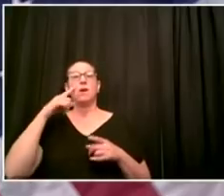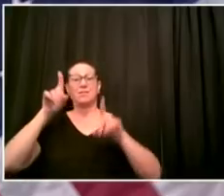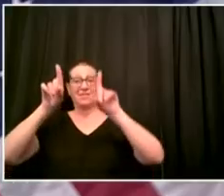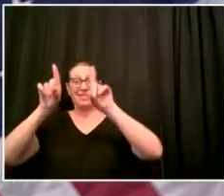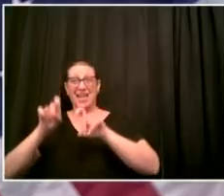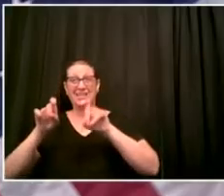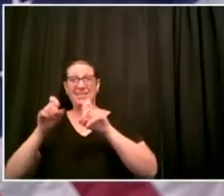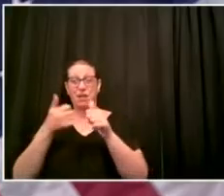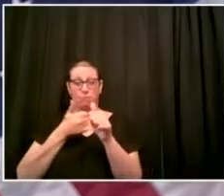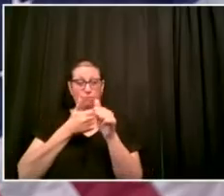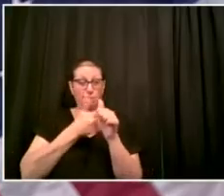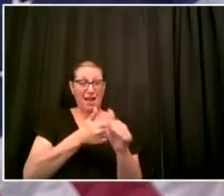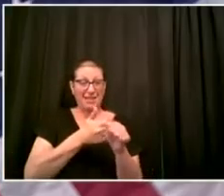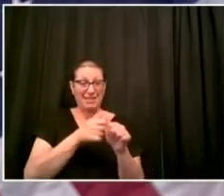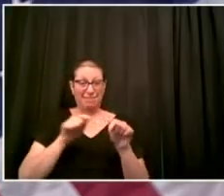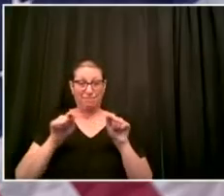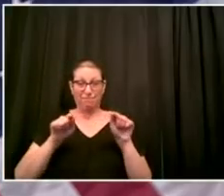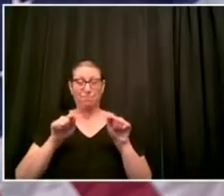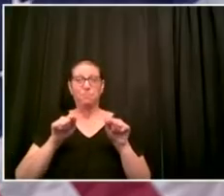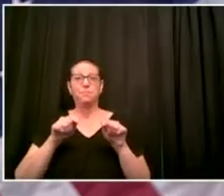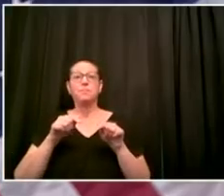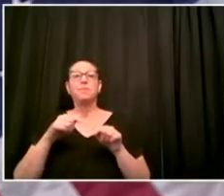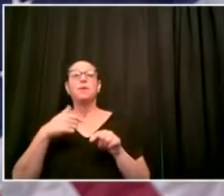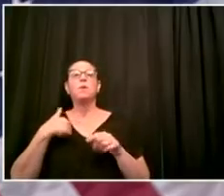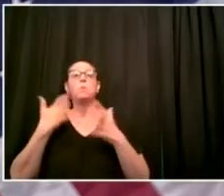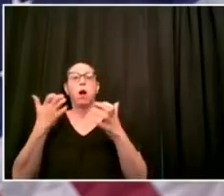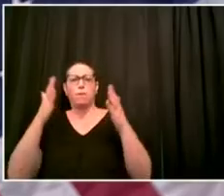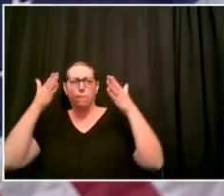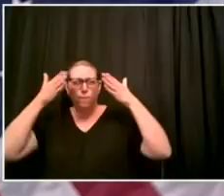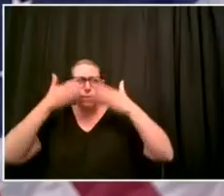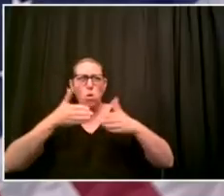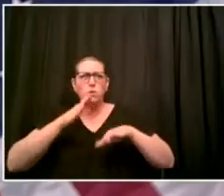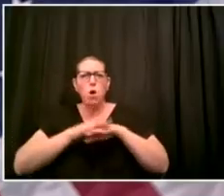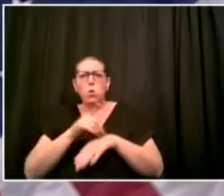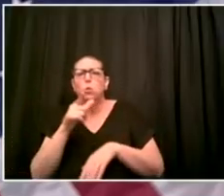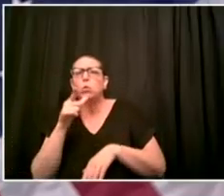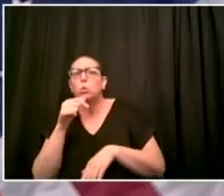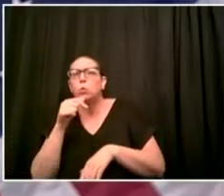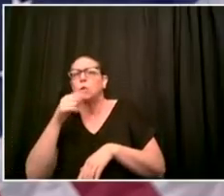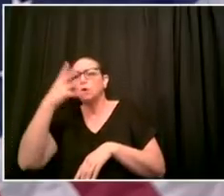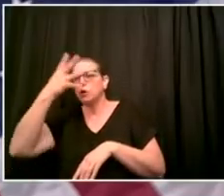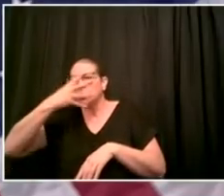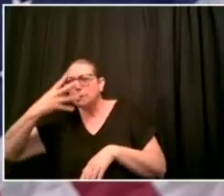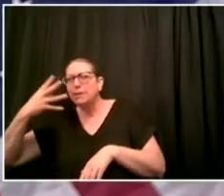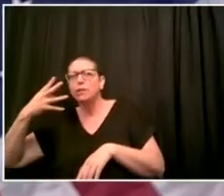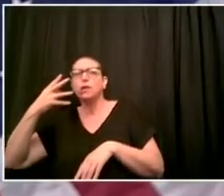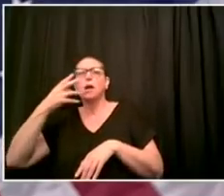to be responsive to immigrants. It has to be responsive to people who don't speak English. That it is